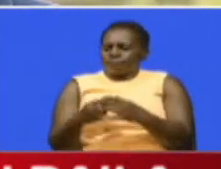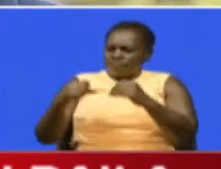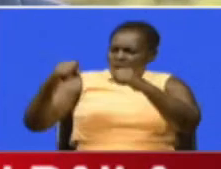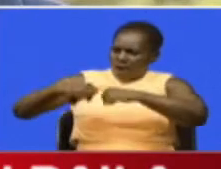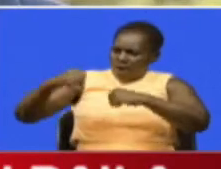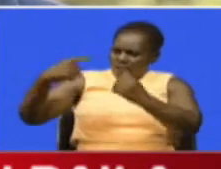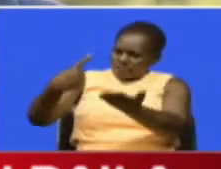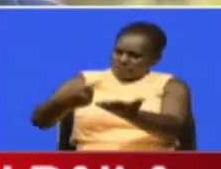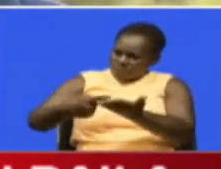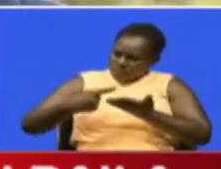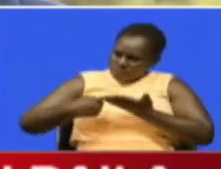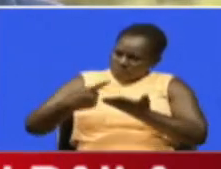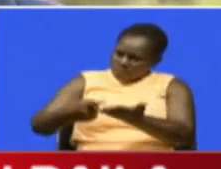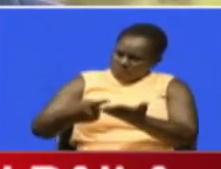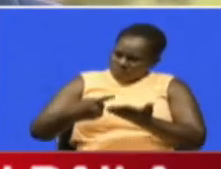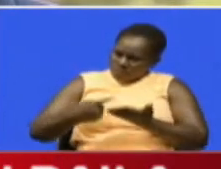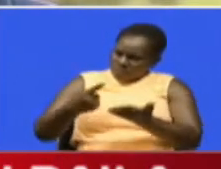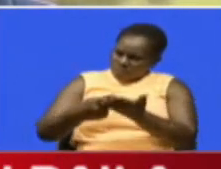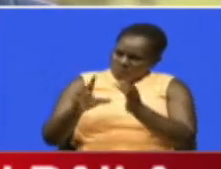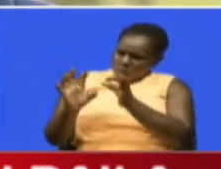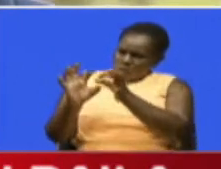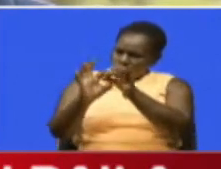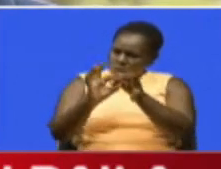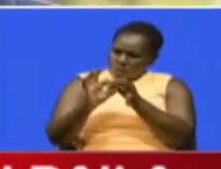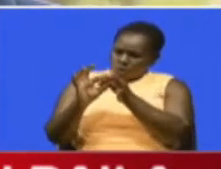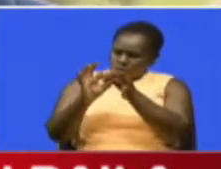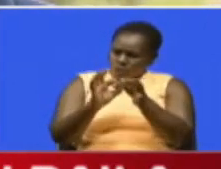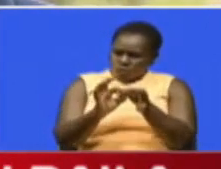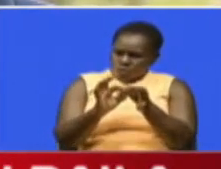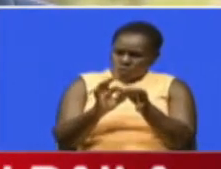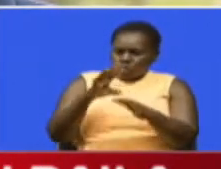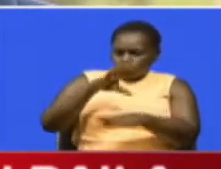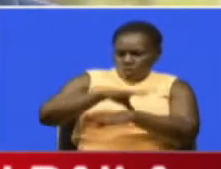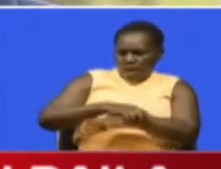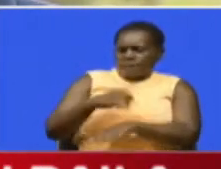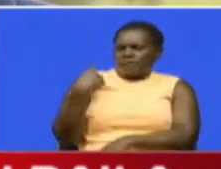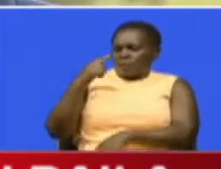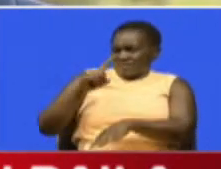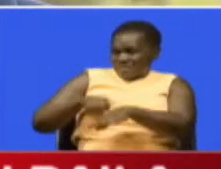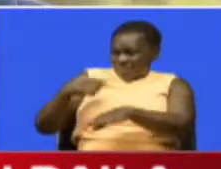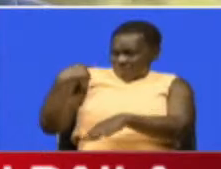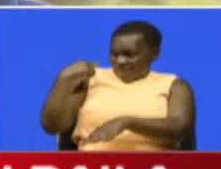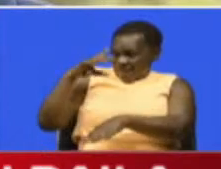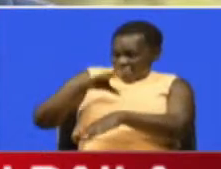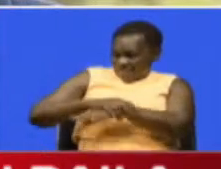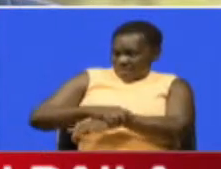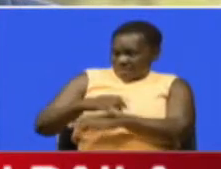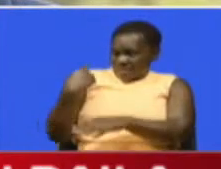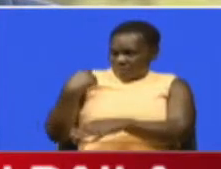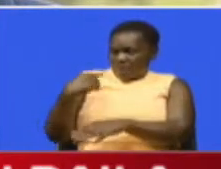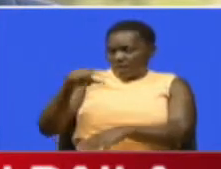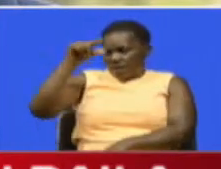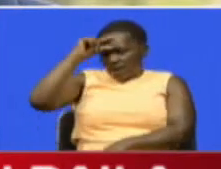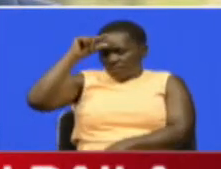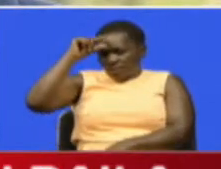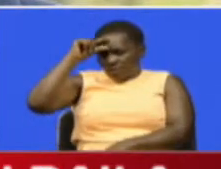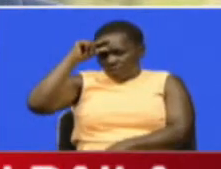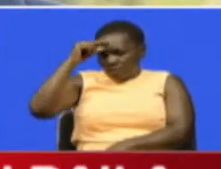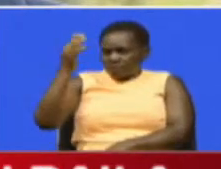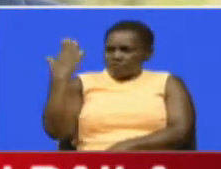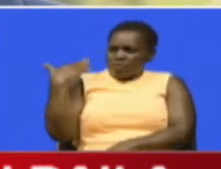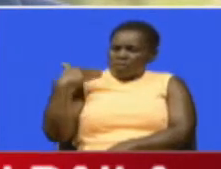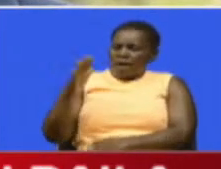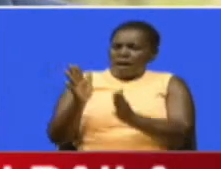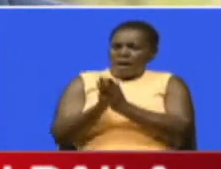negotiate a coalition to get the numbers. Once they get the numbers, they form a government and they